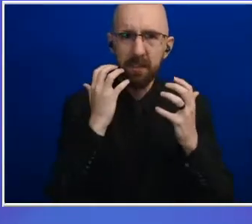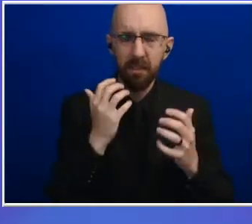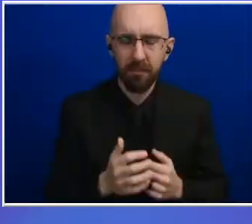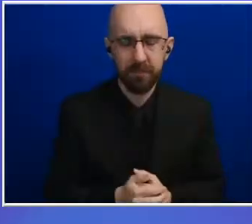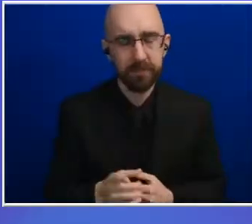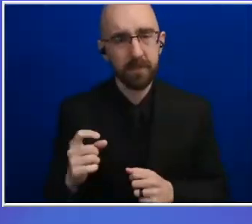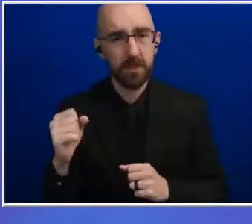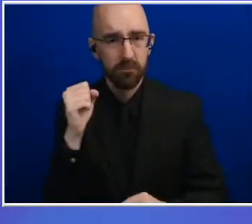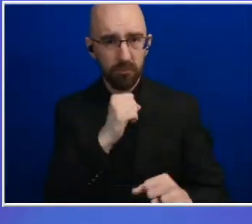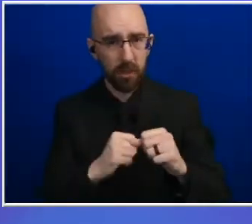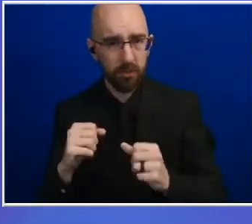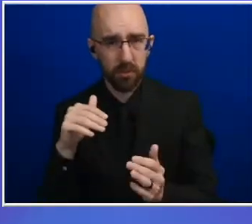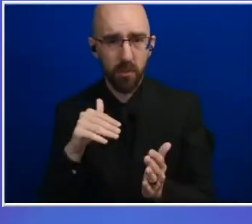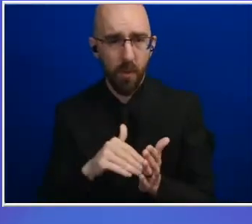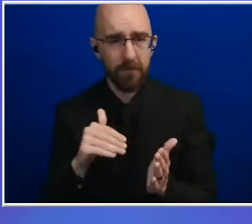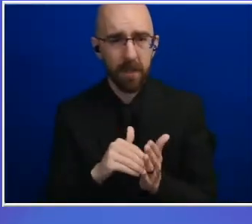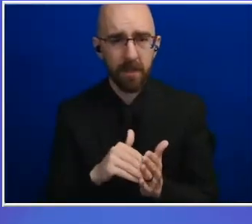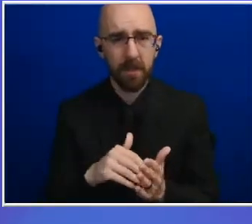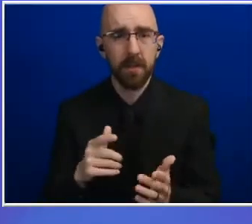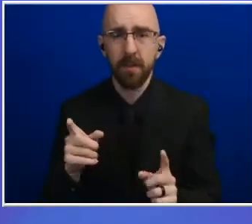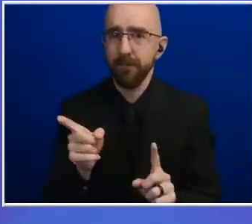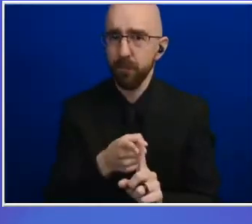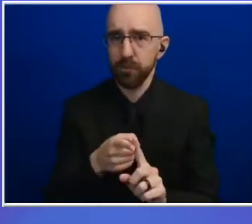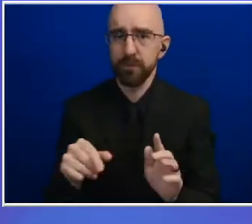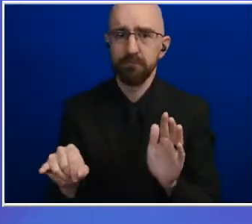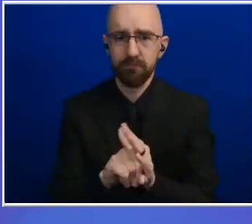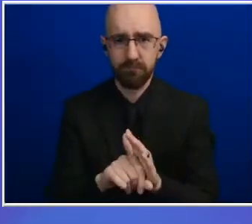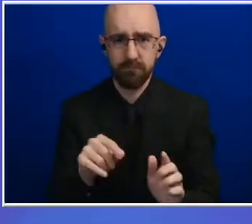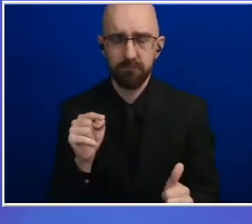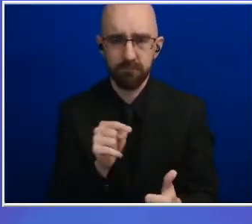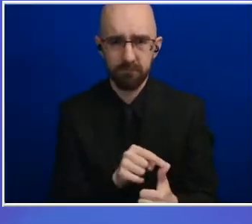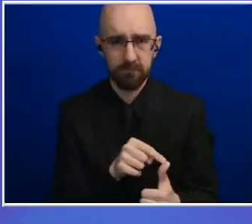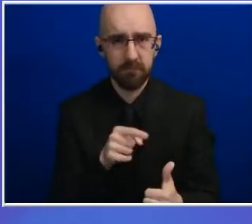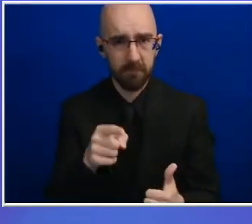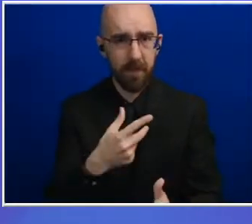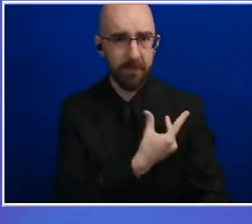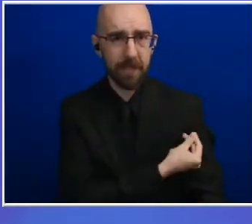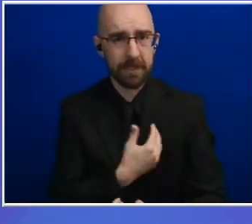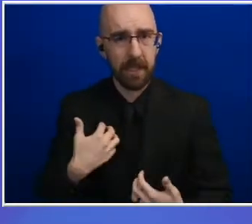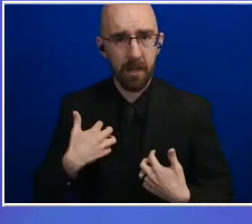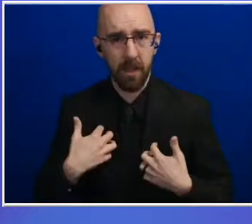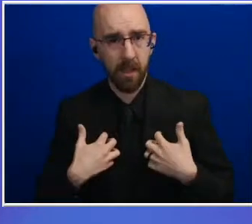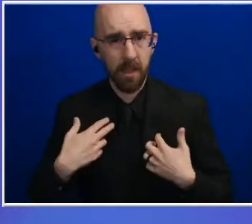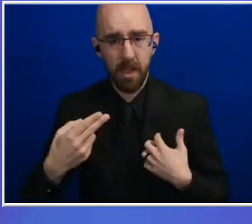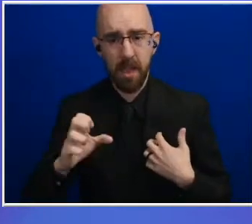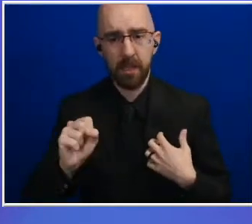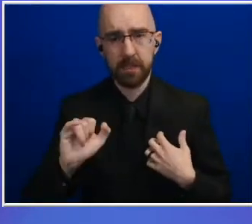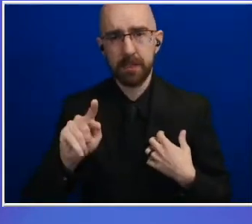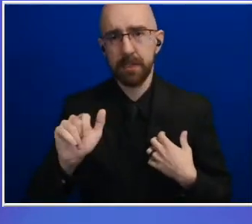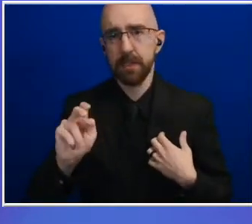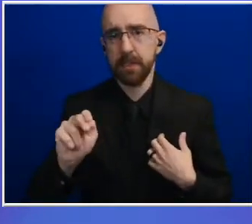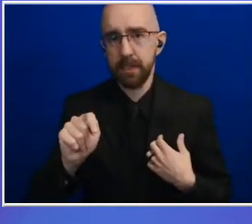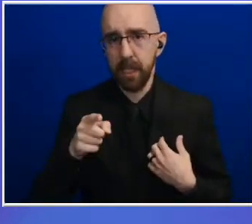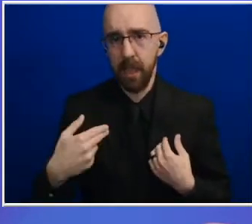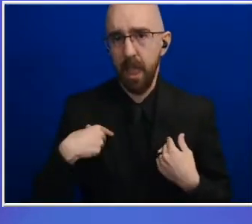often first trying to identify, are they vaccine hesitant? So they have questions, concerns, but they are parents